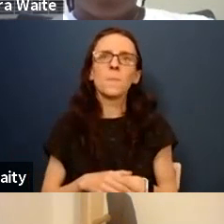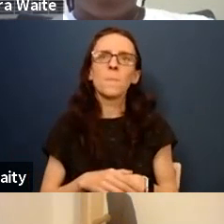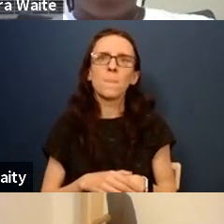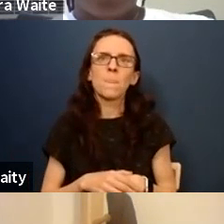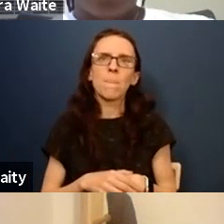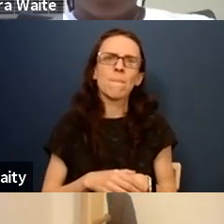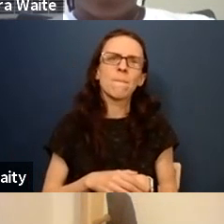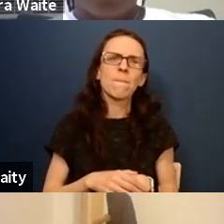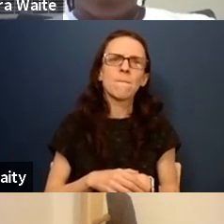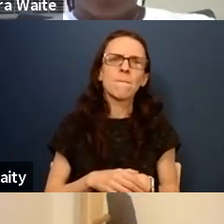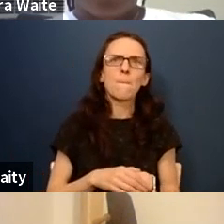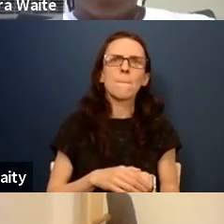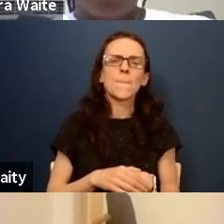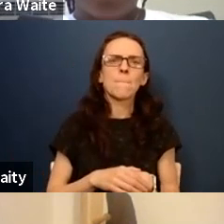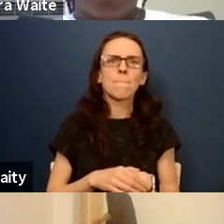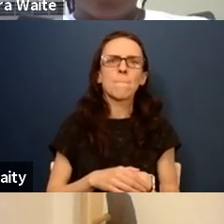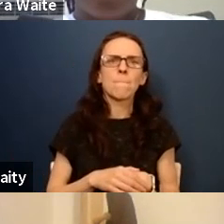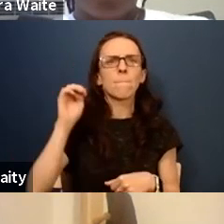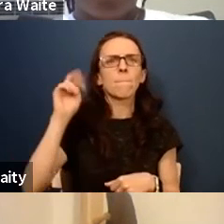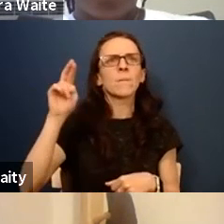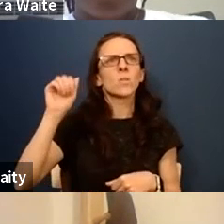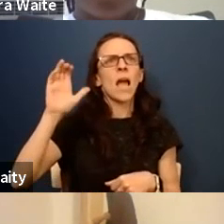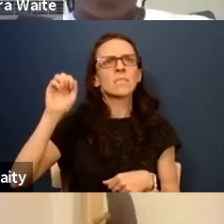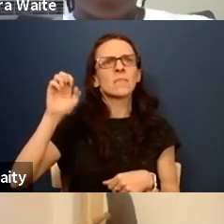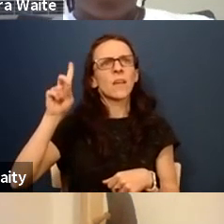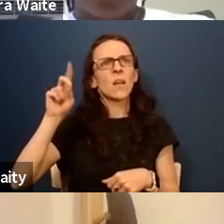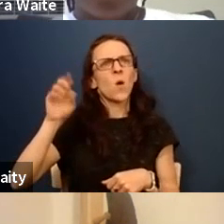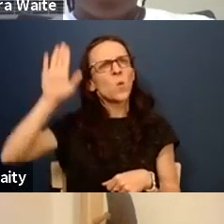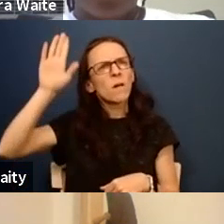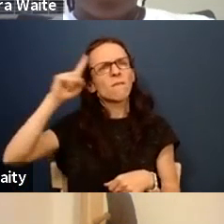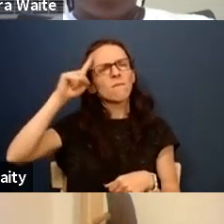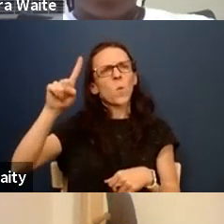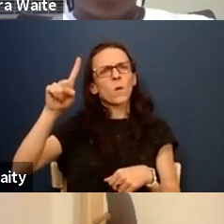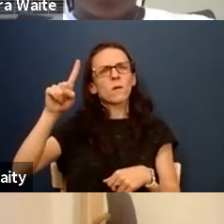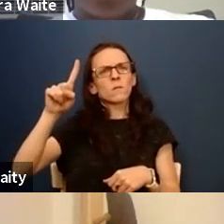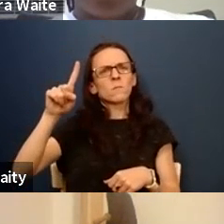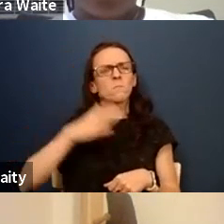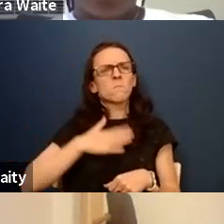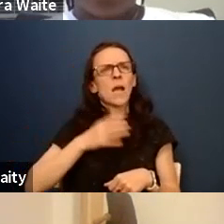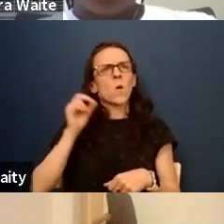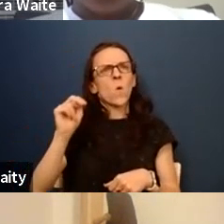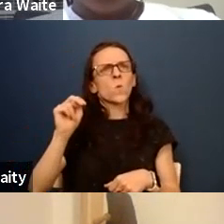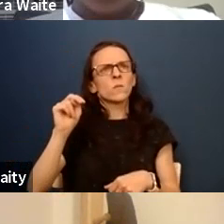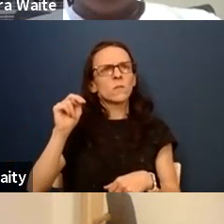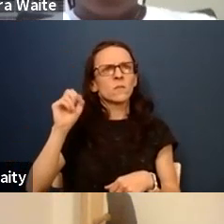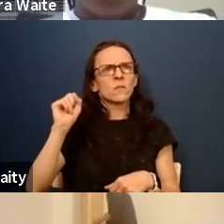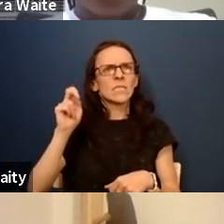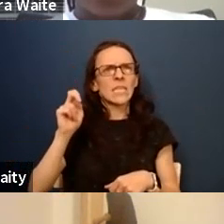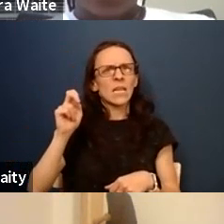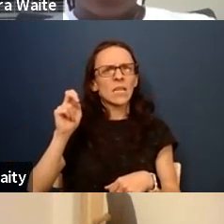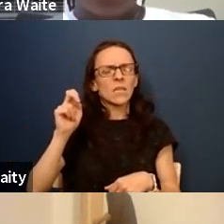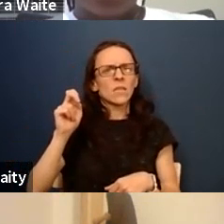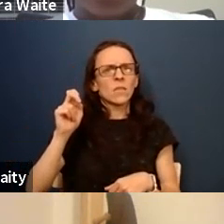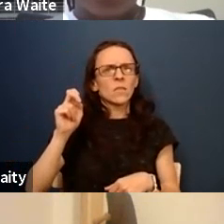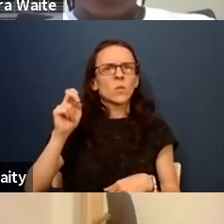So let me just to, for my own sake, just to put to bed what we've decided.